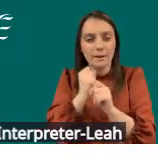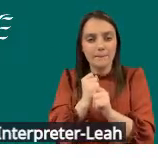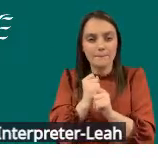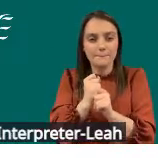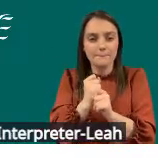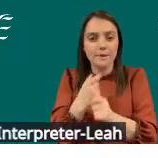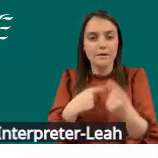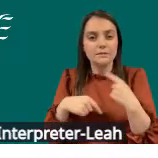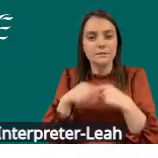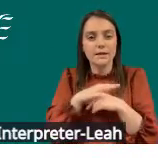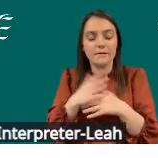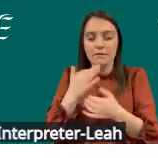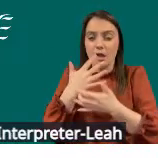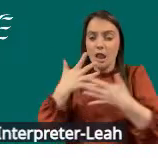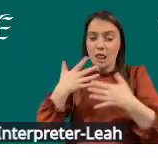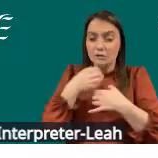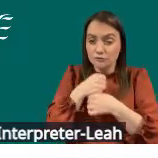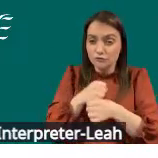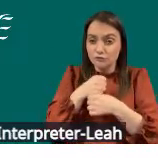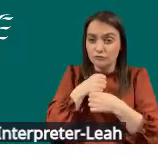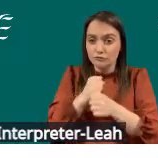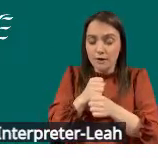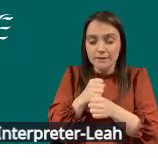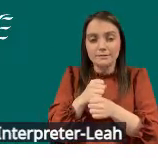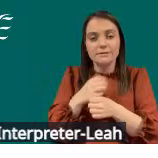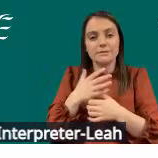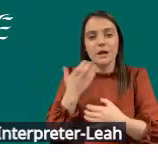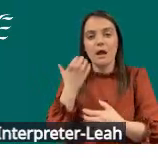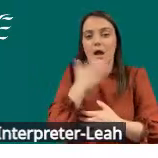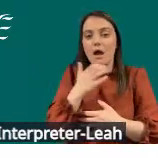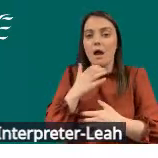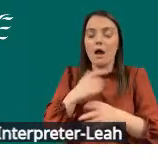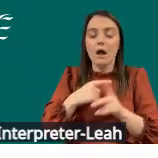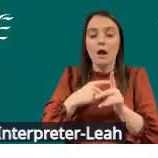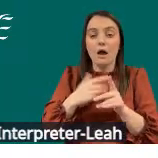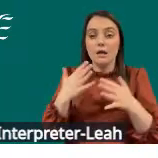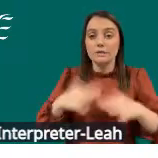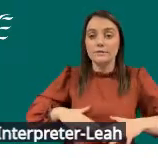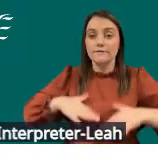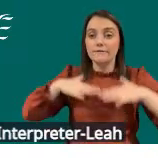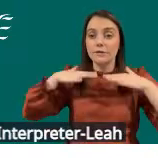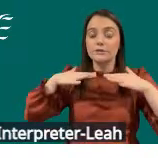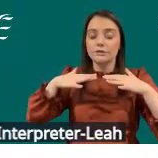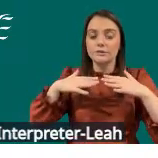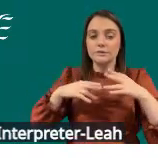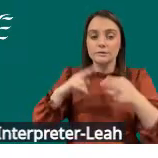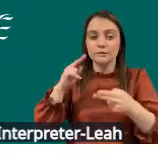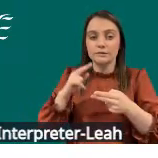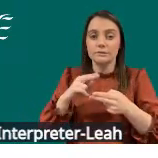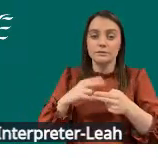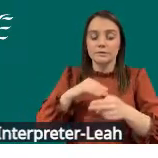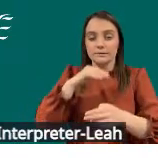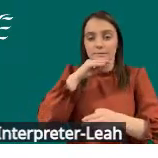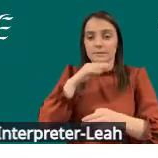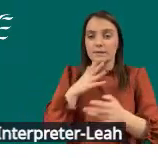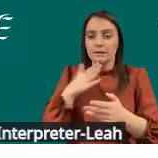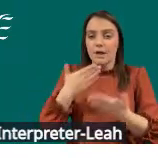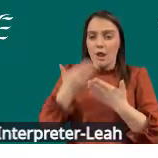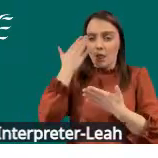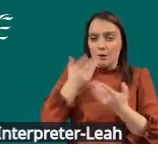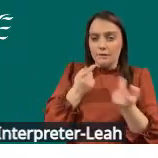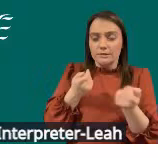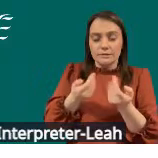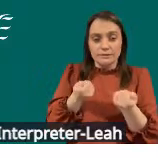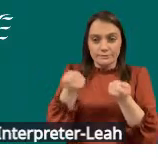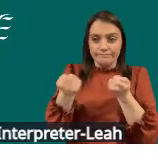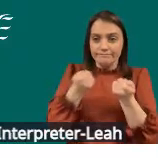we're under stress, our threshold for hot flushes narrows. So learning to manage our stress is really